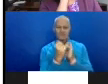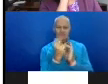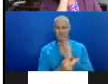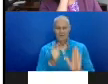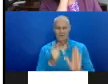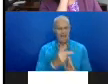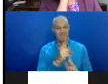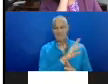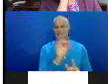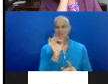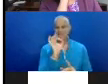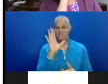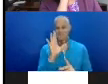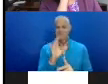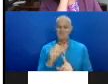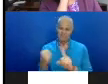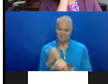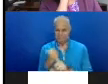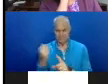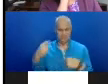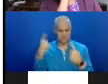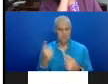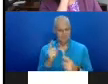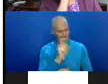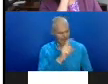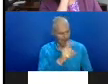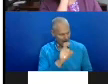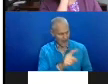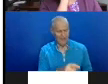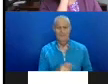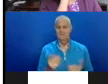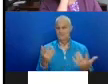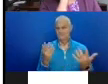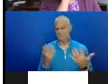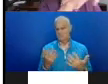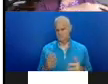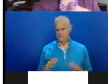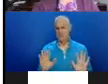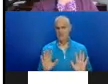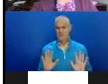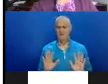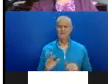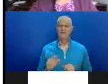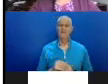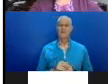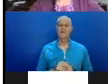that he had perpetrated towards her. When she was done, uh,